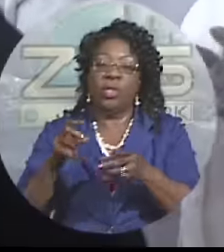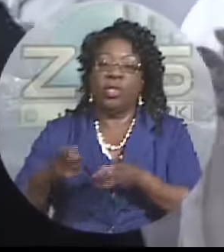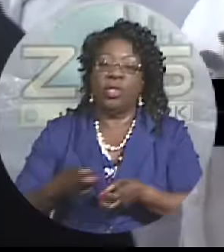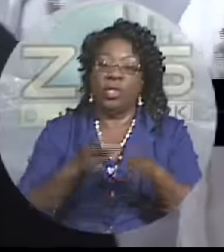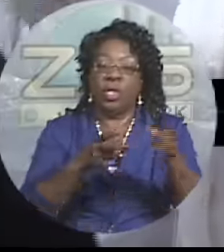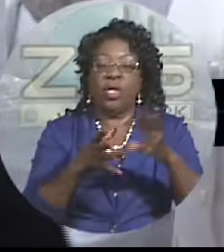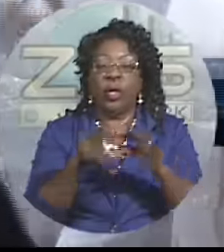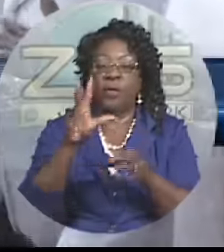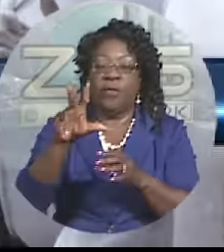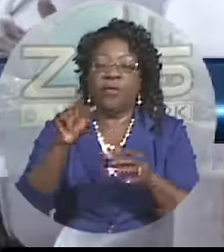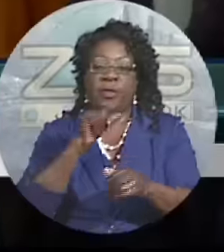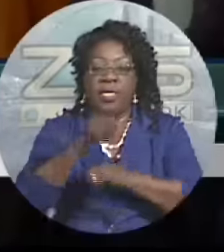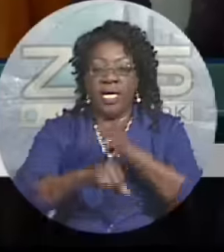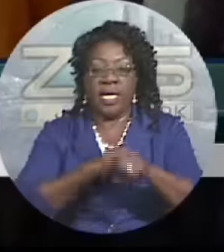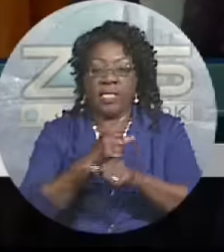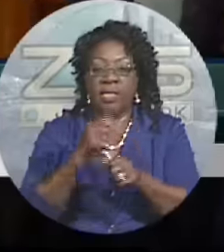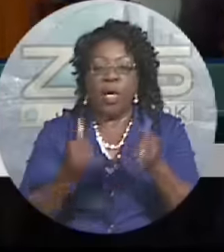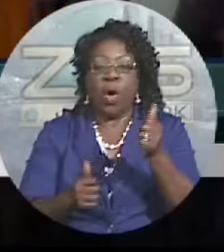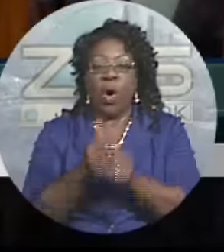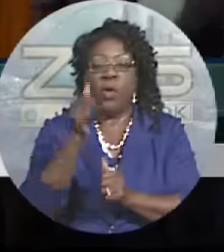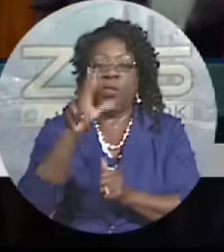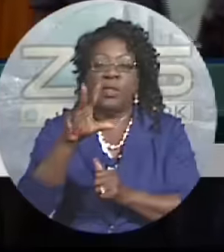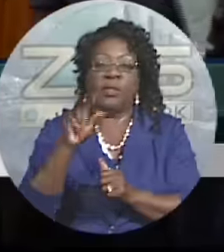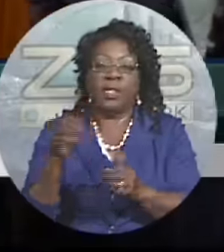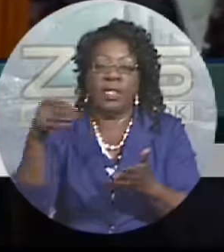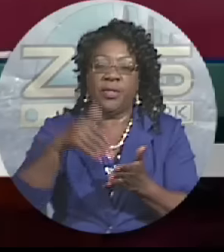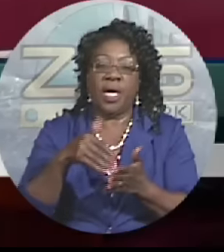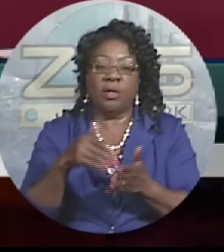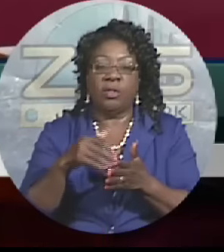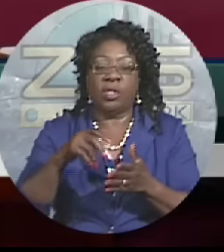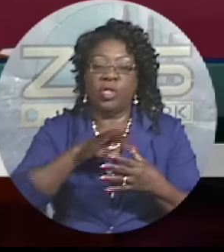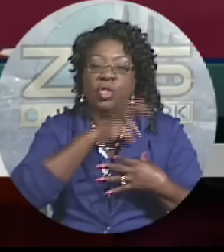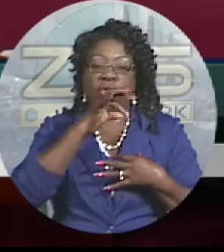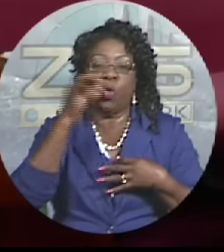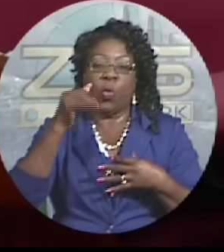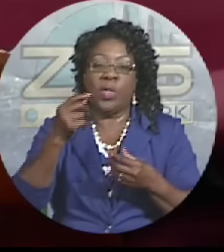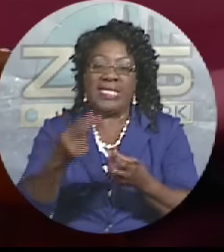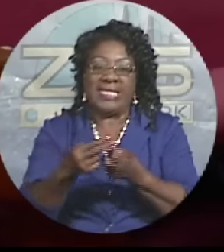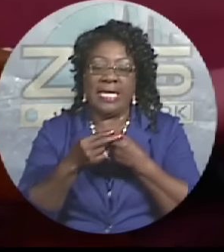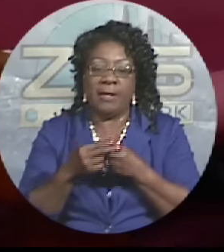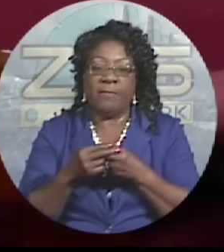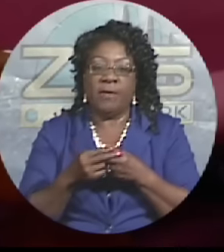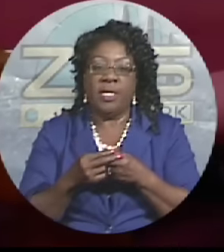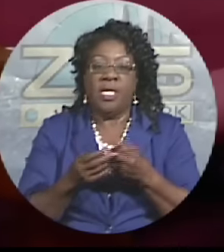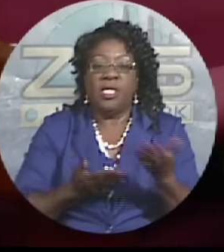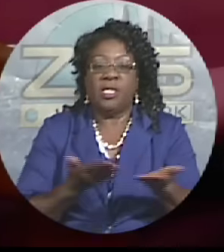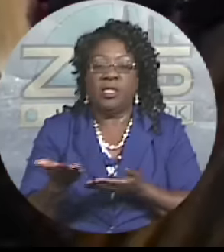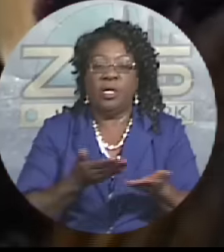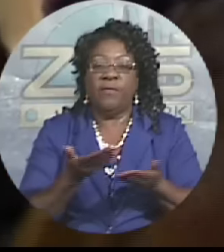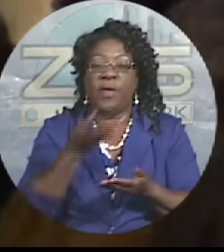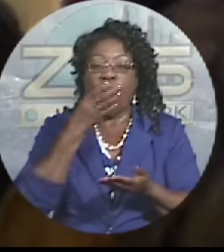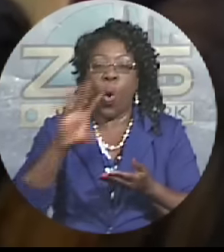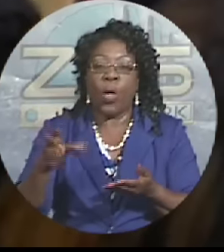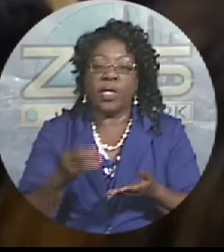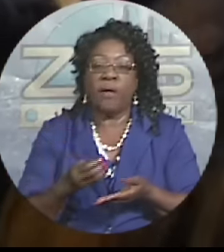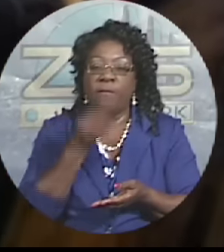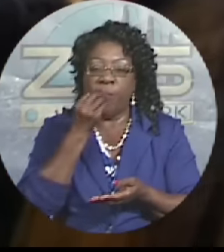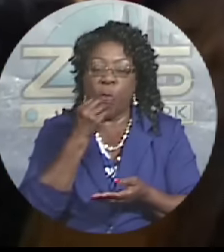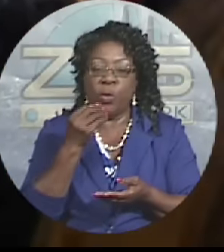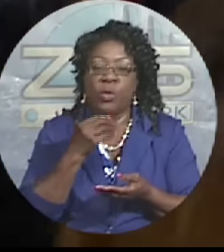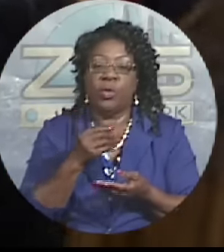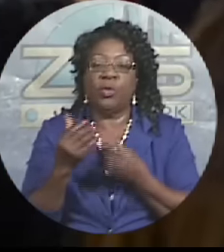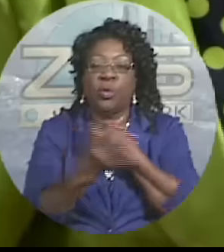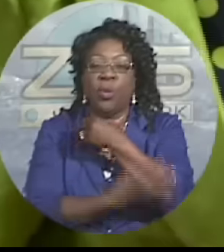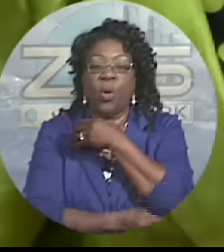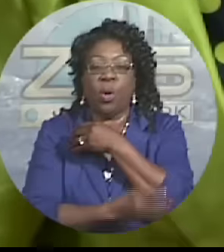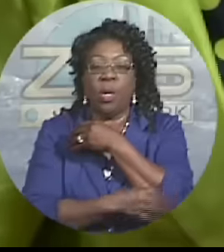Almost 30,000 souls saved, just under 39,000 hot meals served to those in need, 5,000 hospital visits, nearly